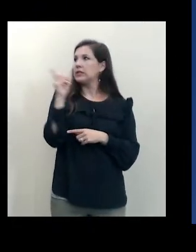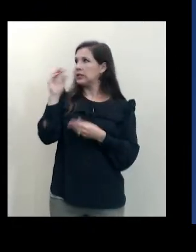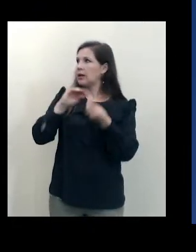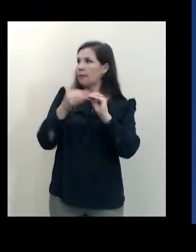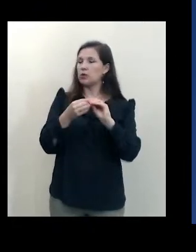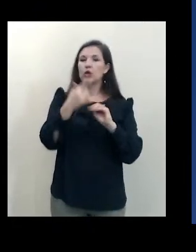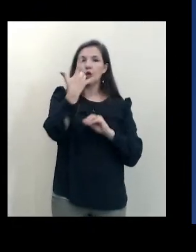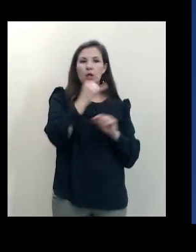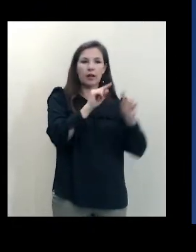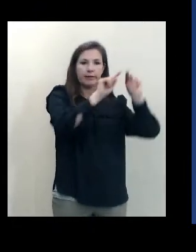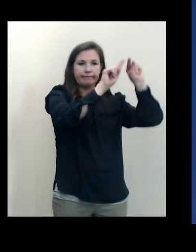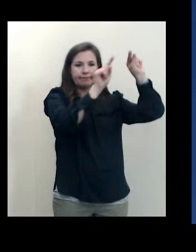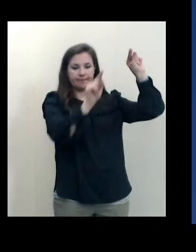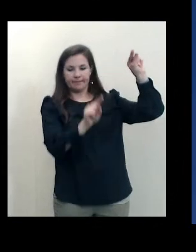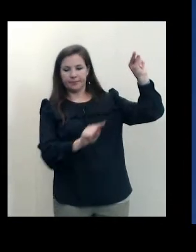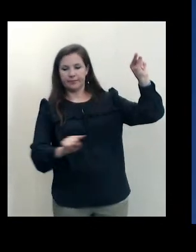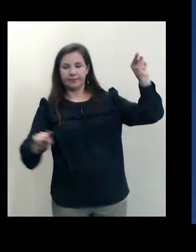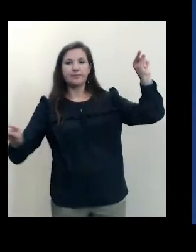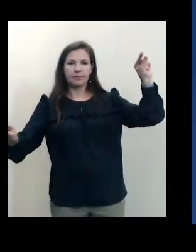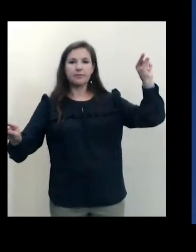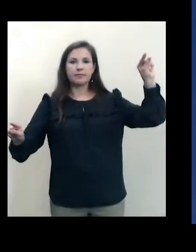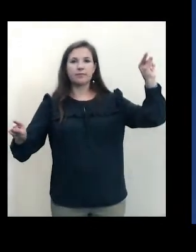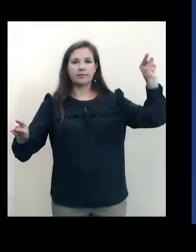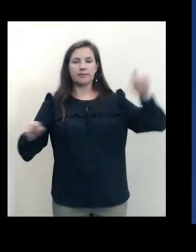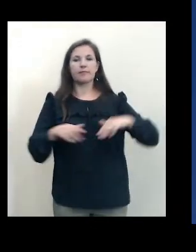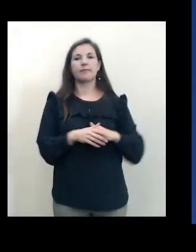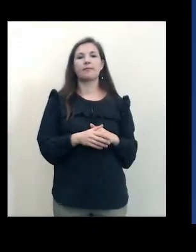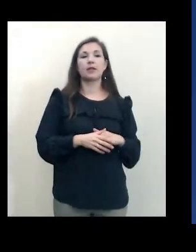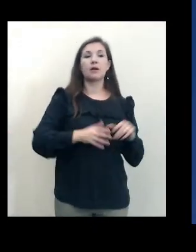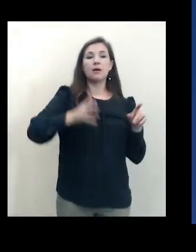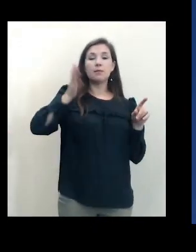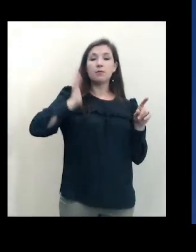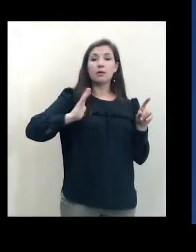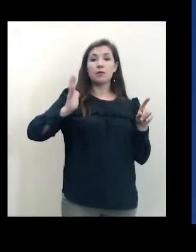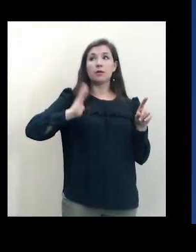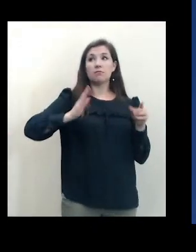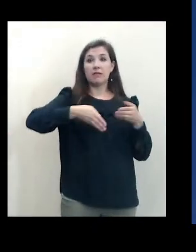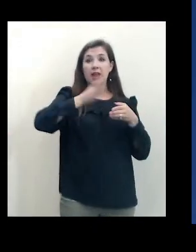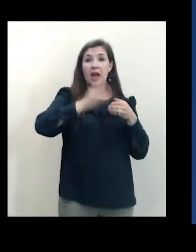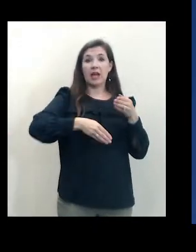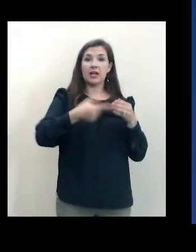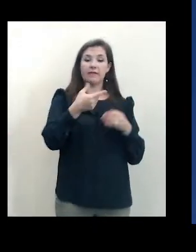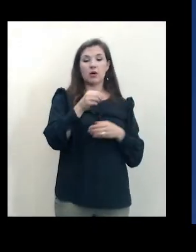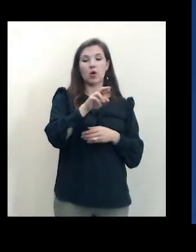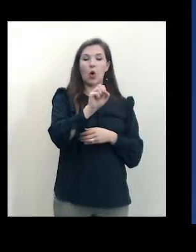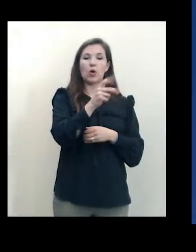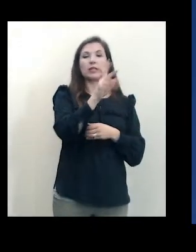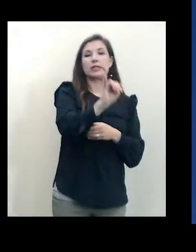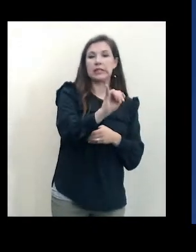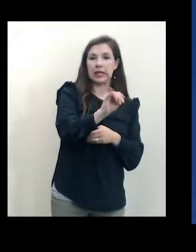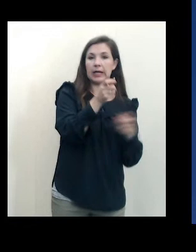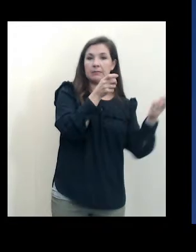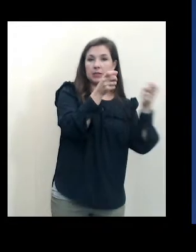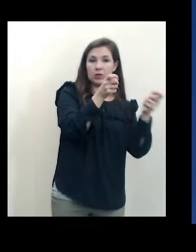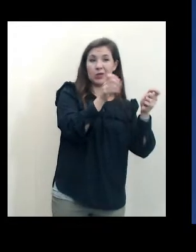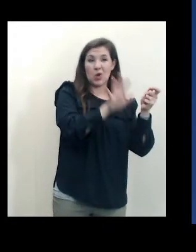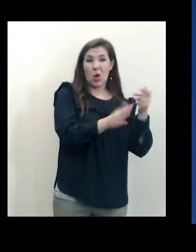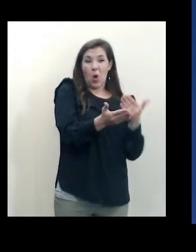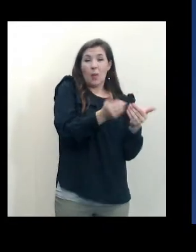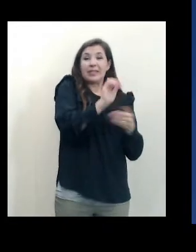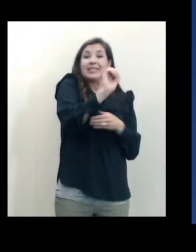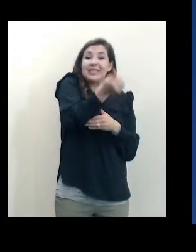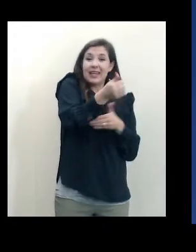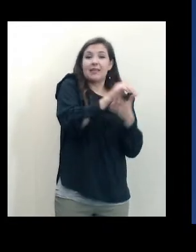show the property tax rate on a graph where it was at, truthfully, the end of the Gorski administration. It was nearly $10